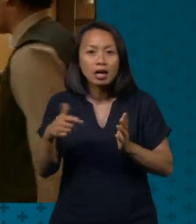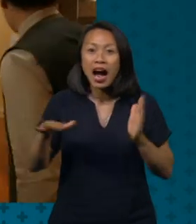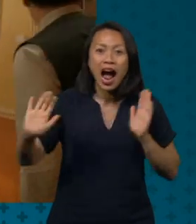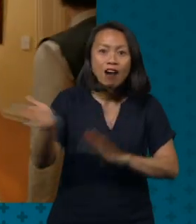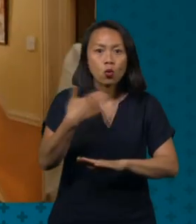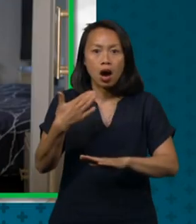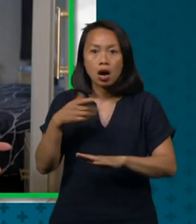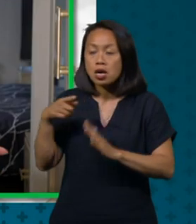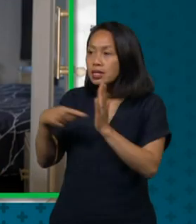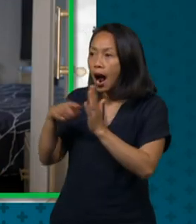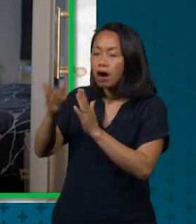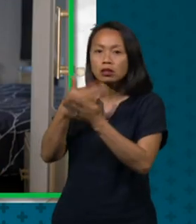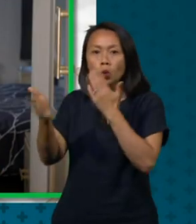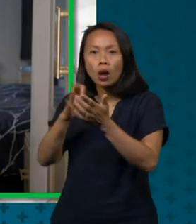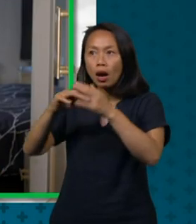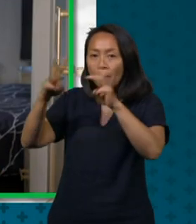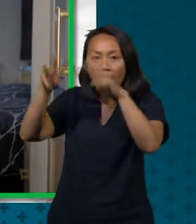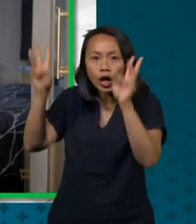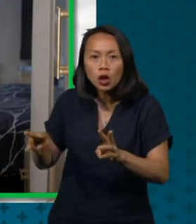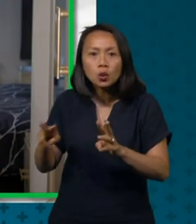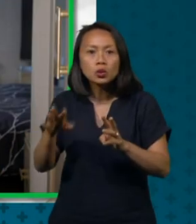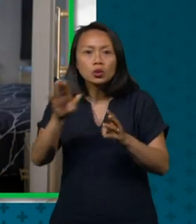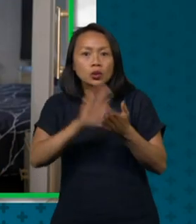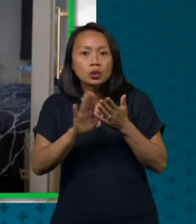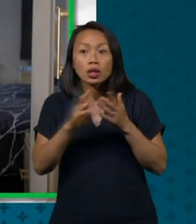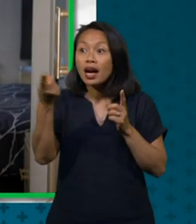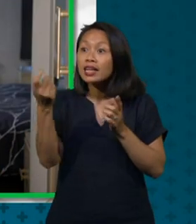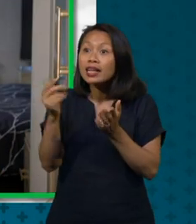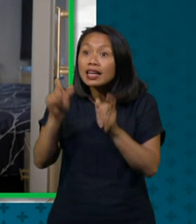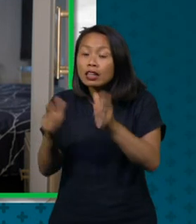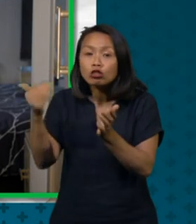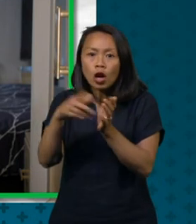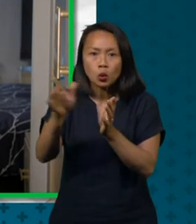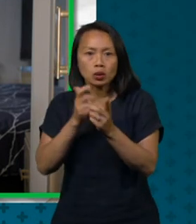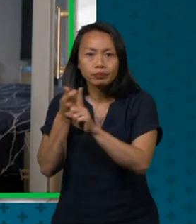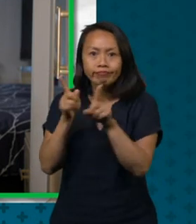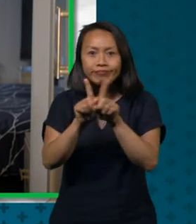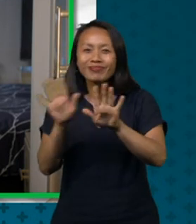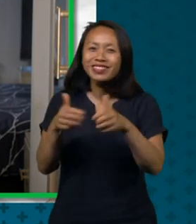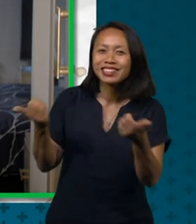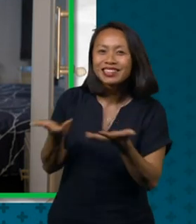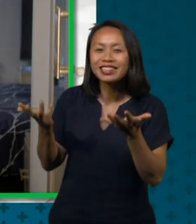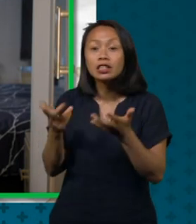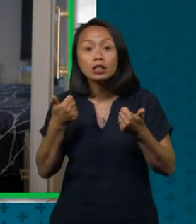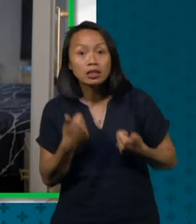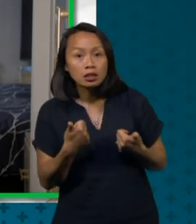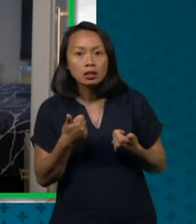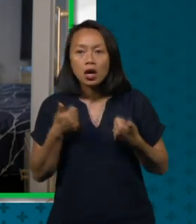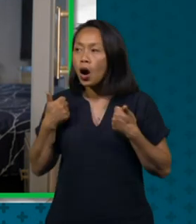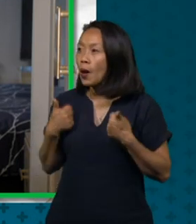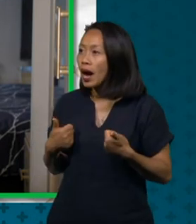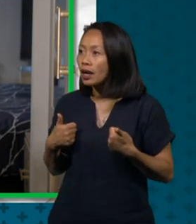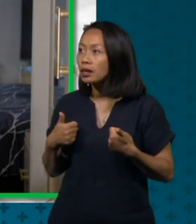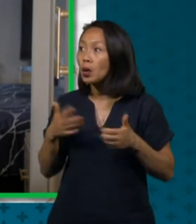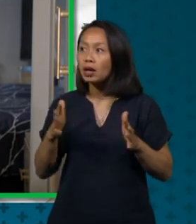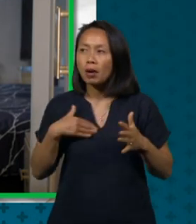Got it? Yeah. Okay, what have we got next? Ah, my passion. Well, there's only one winner there, and that's writing.